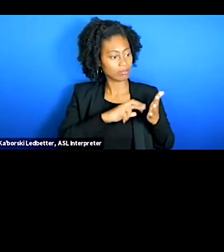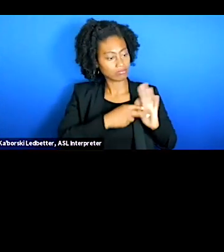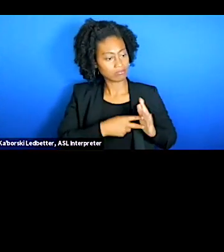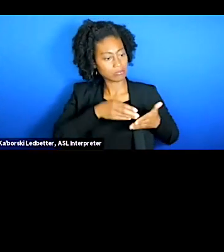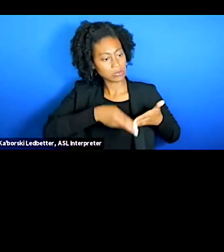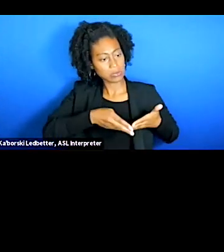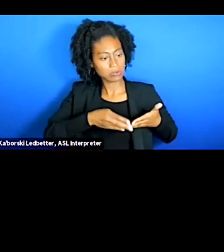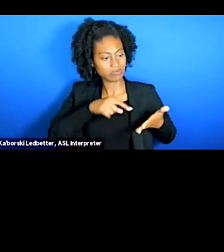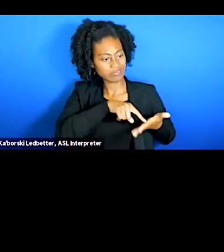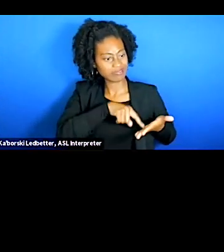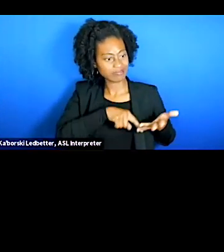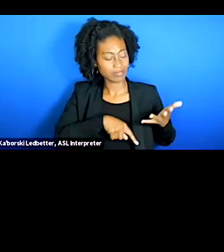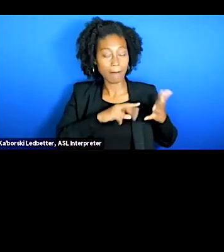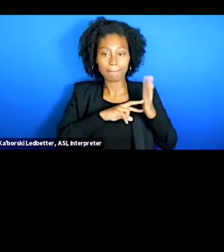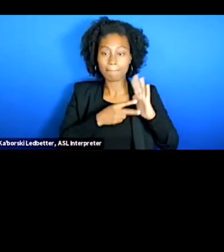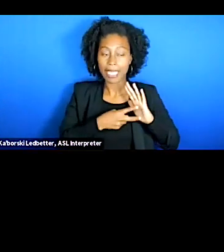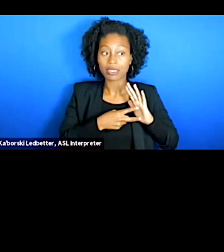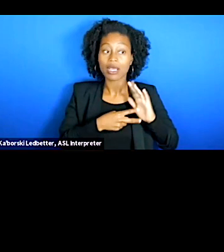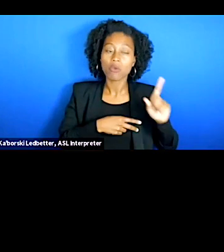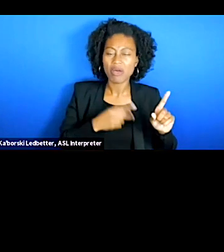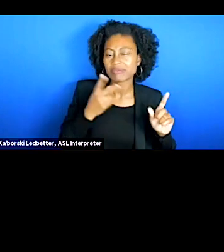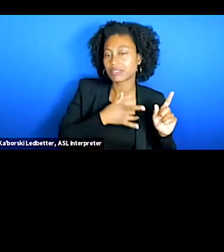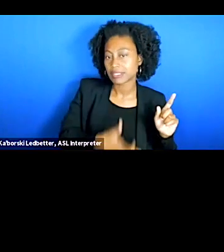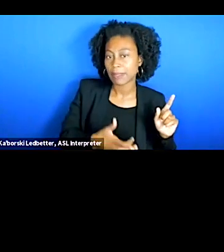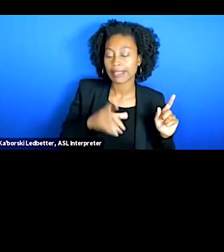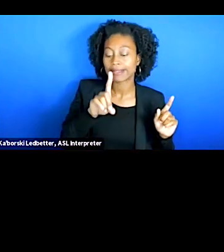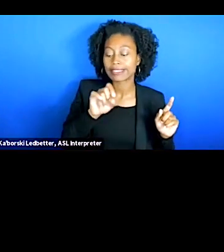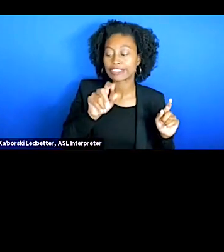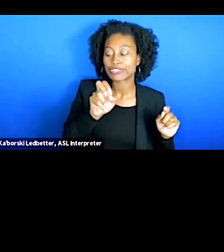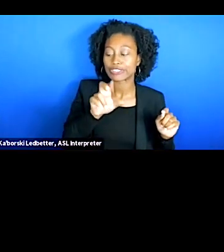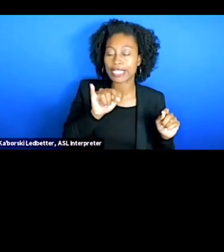is what we usually see in research articles and dissertations.